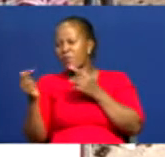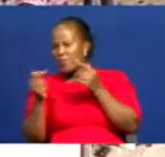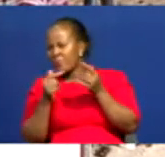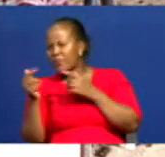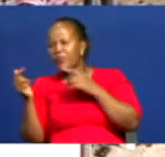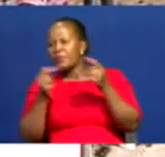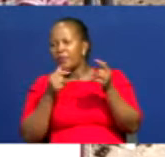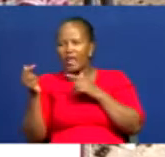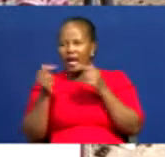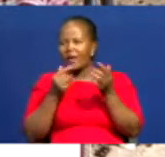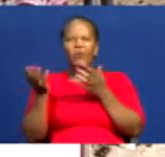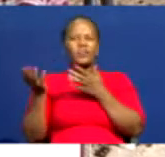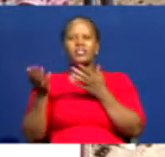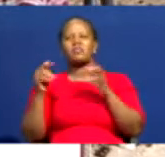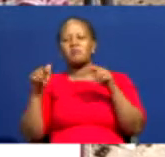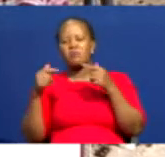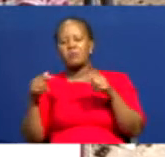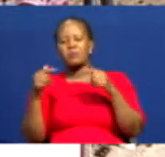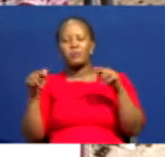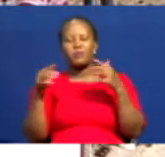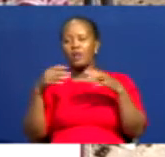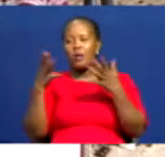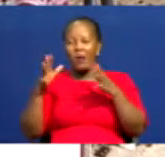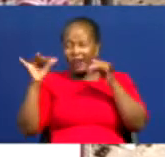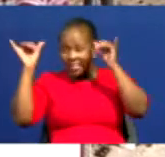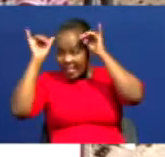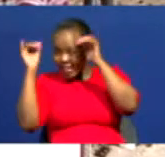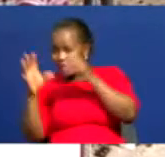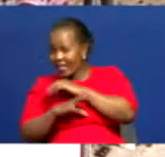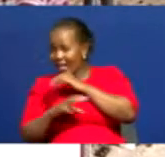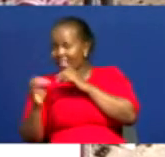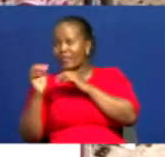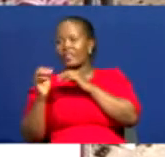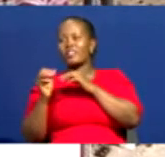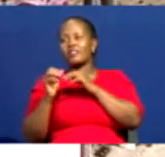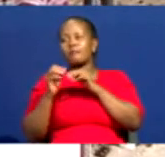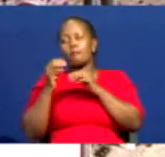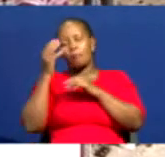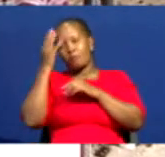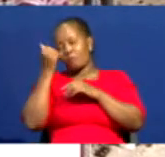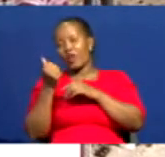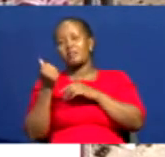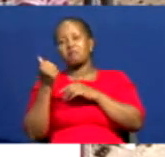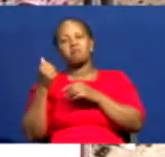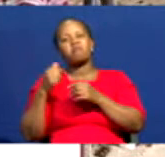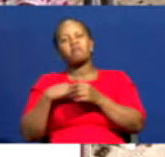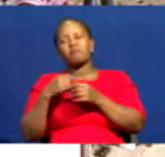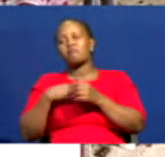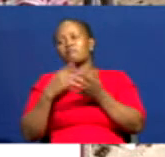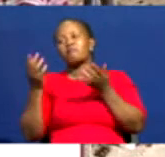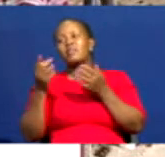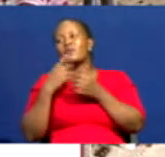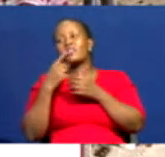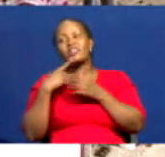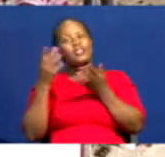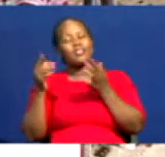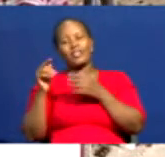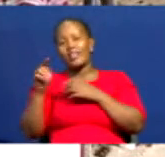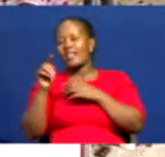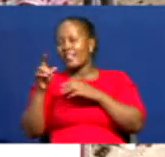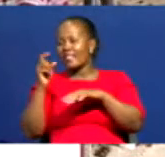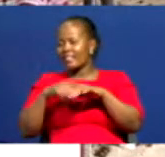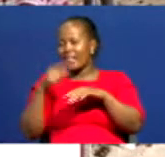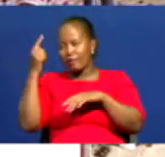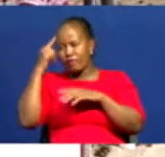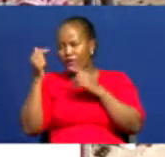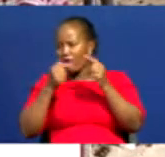fighting or doing cattle rustling here and there. So I was saying, I think that era of fighting